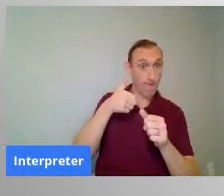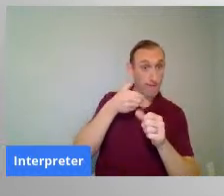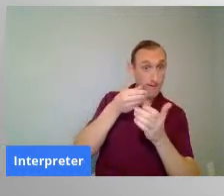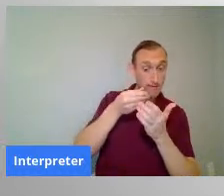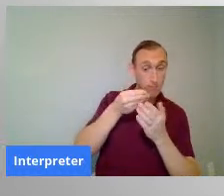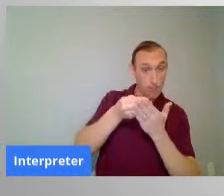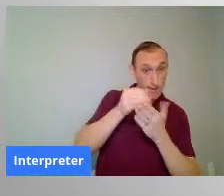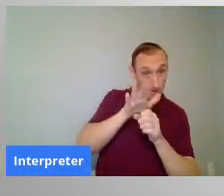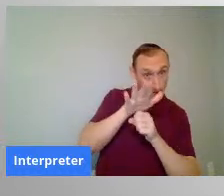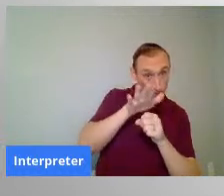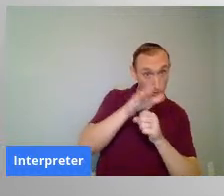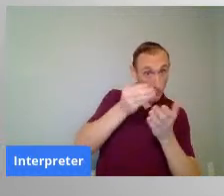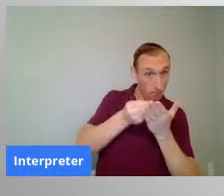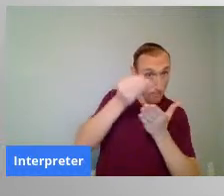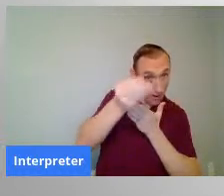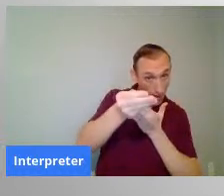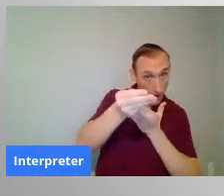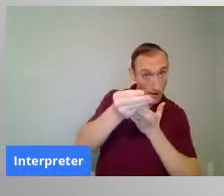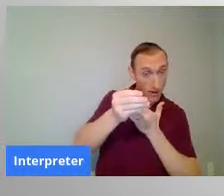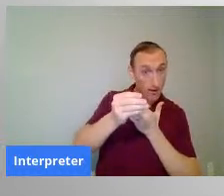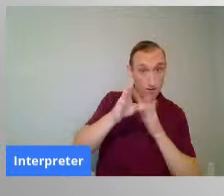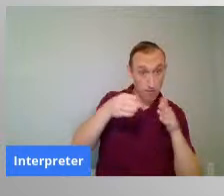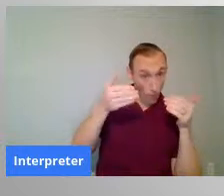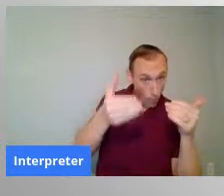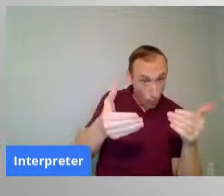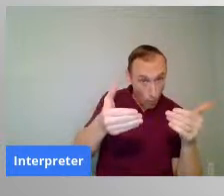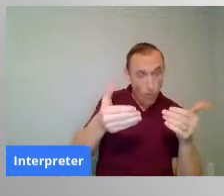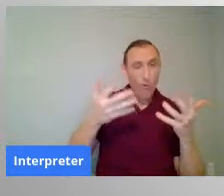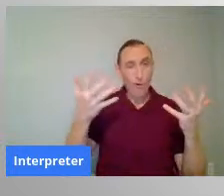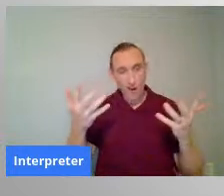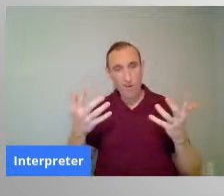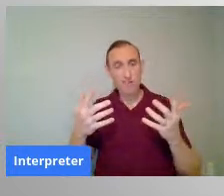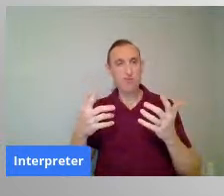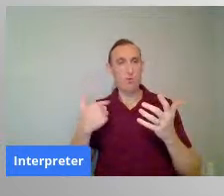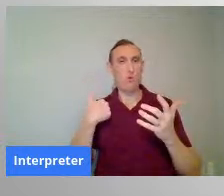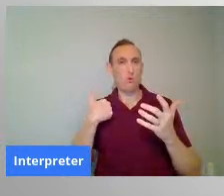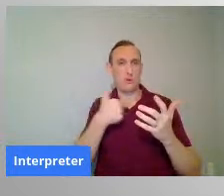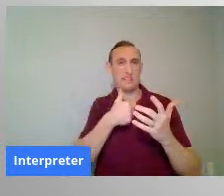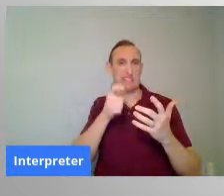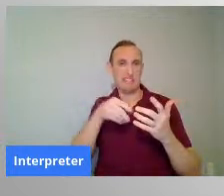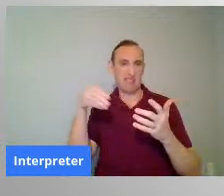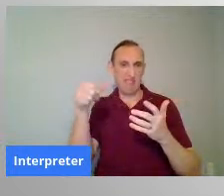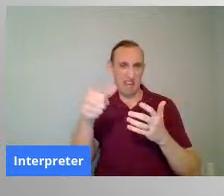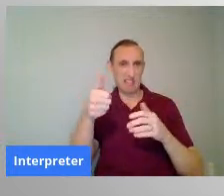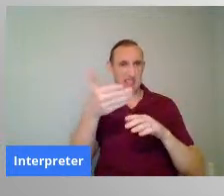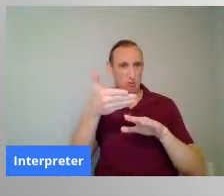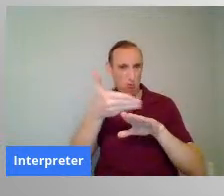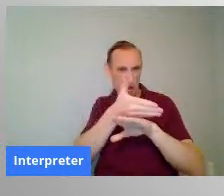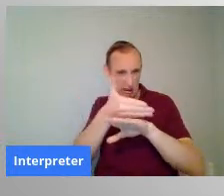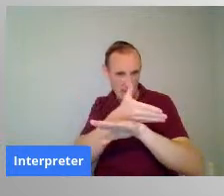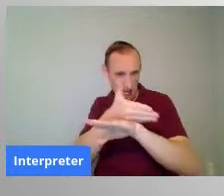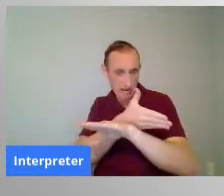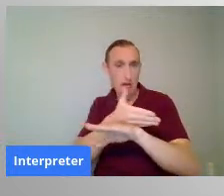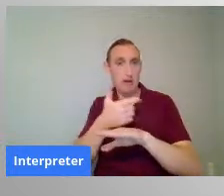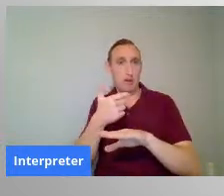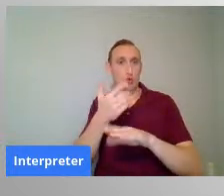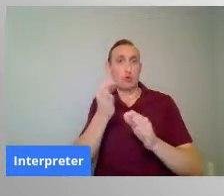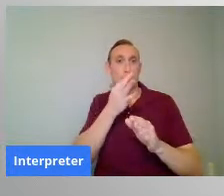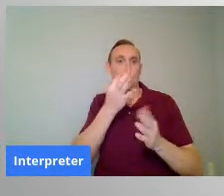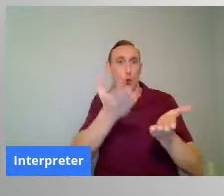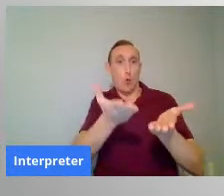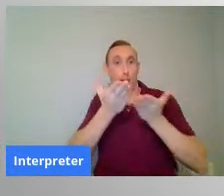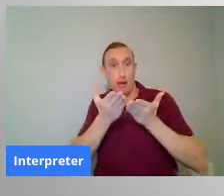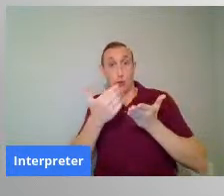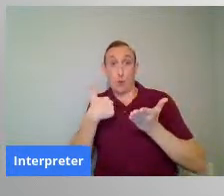substantial investment in some of the renovations, so I expect we'll get a recommendation soon about whether we should purchase or lease